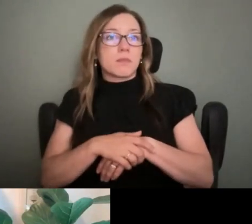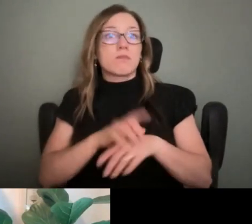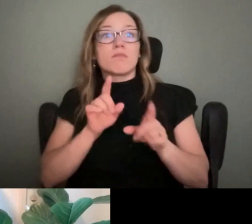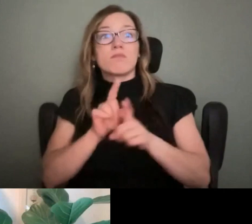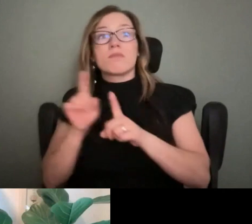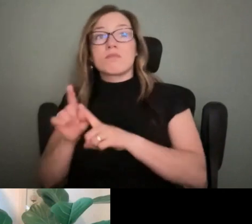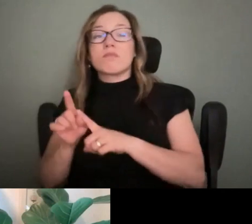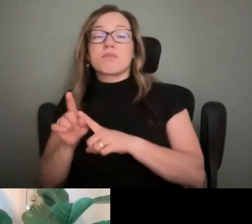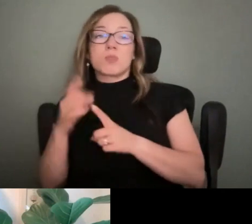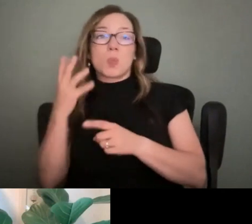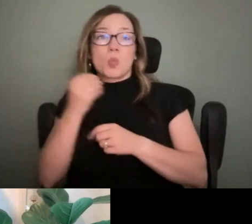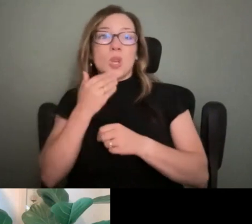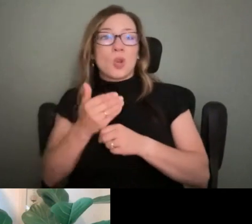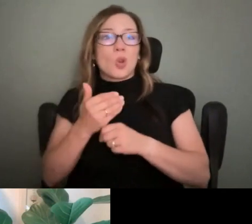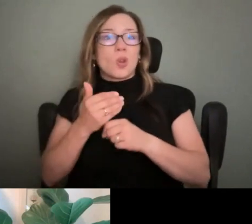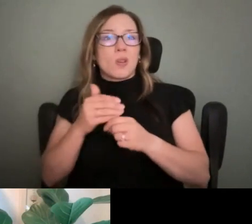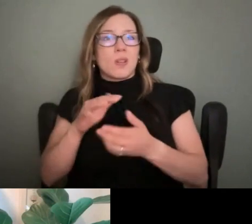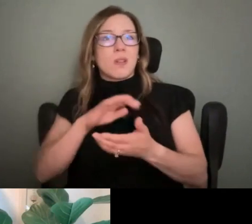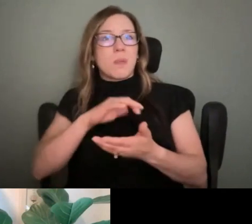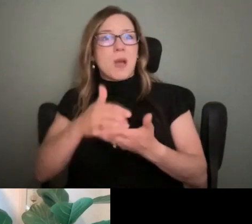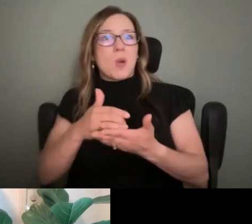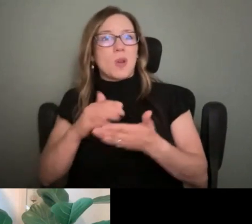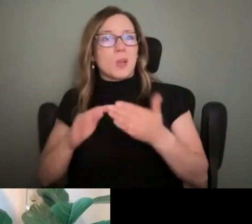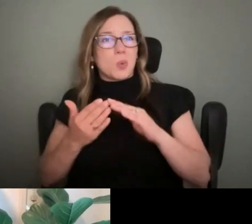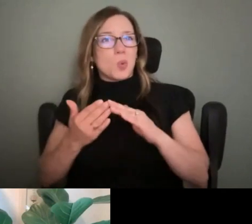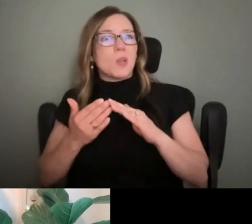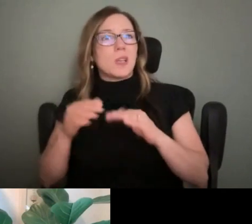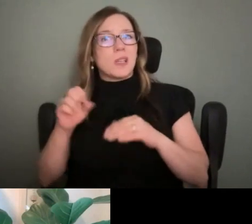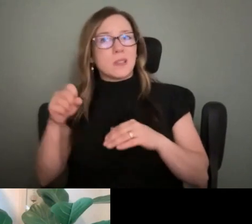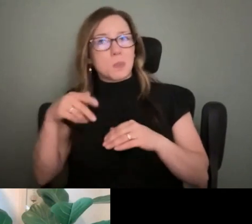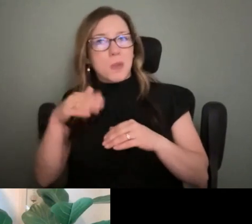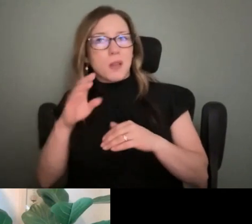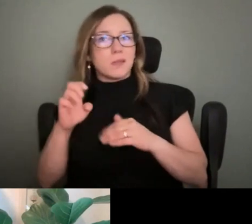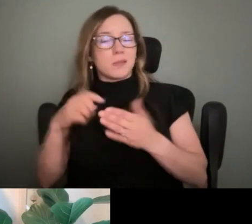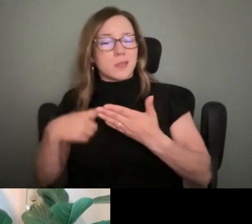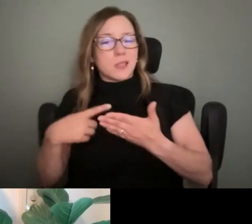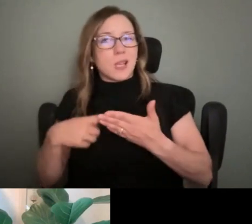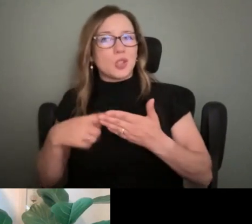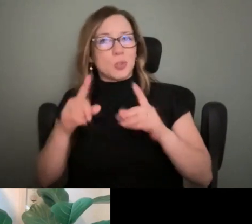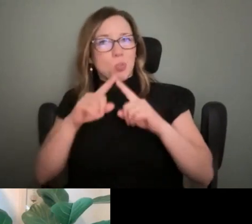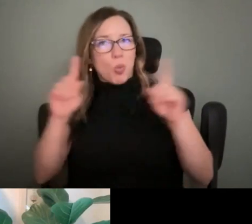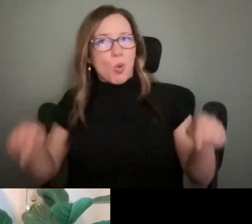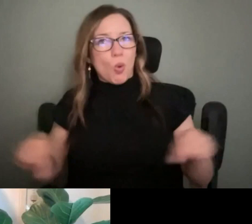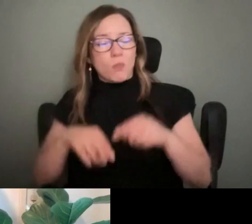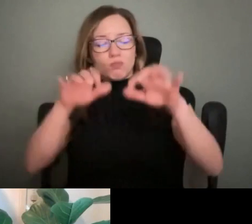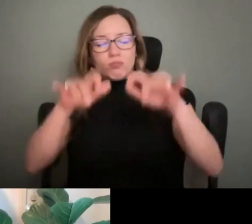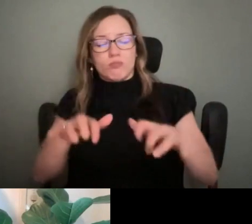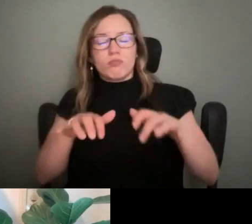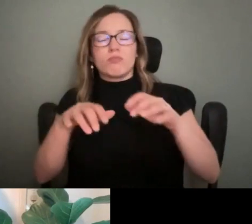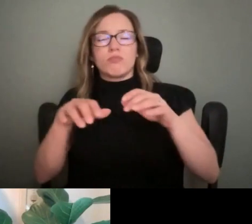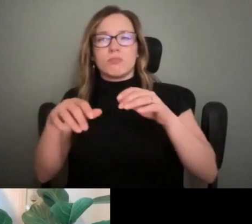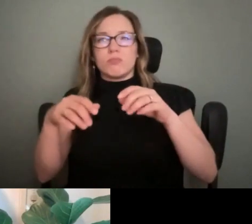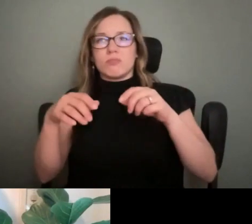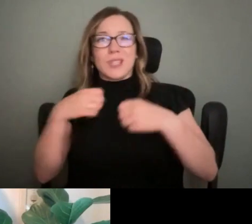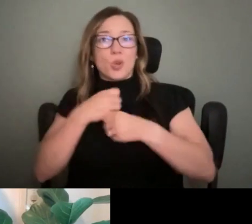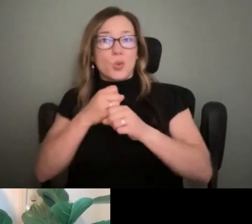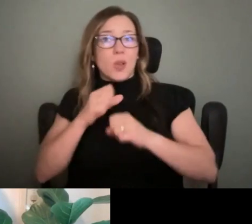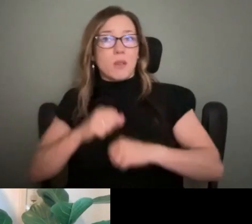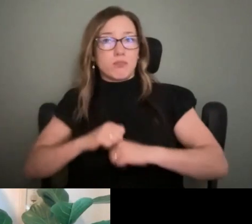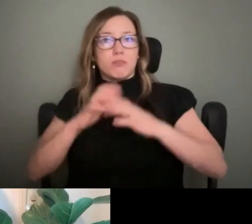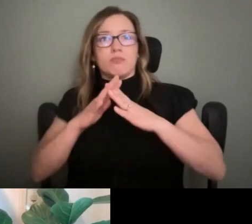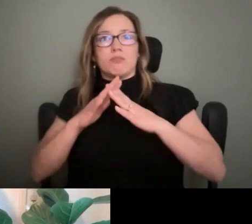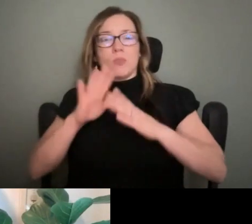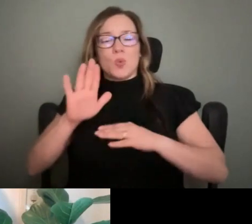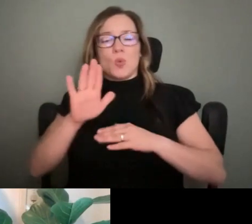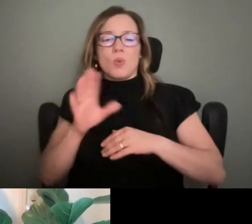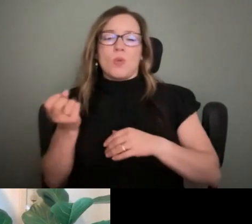of community space and discussion boards where you can post questions, create your own community, and try and reach